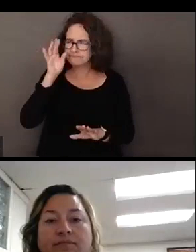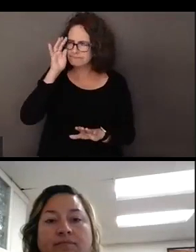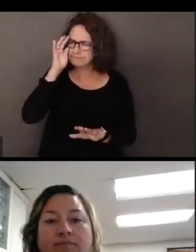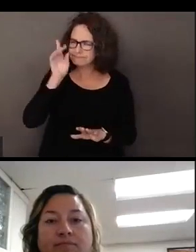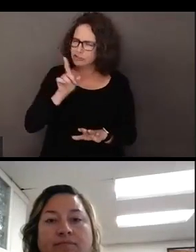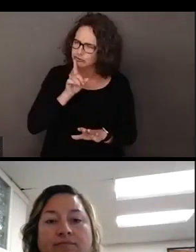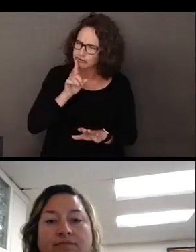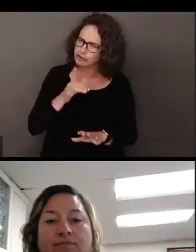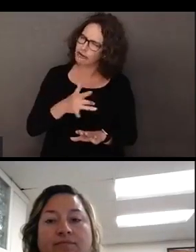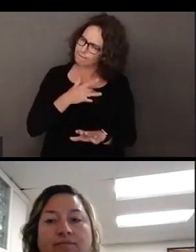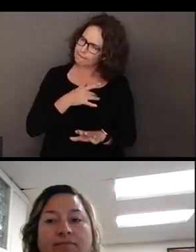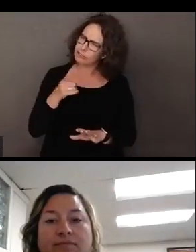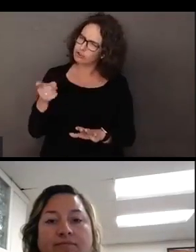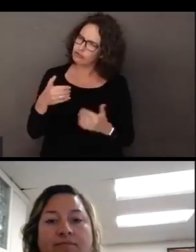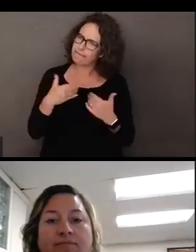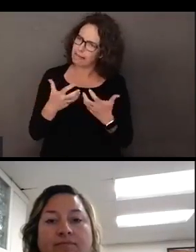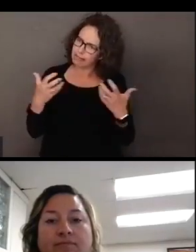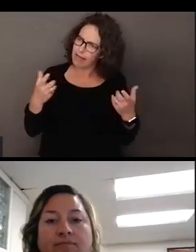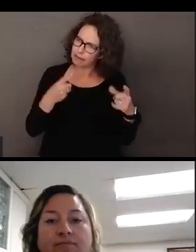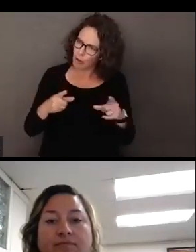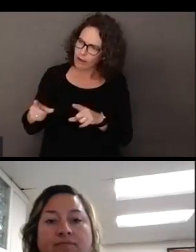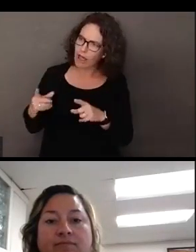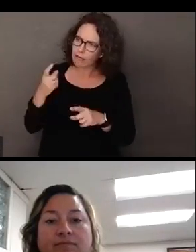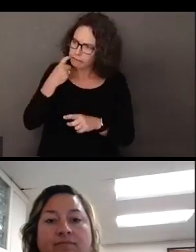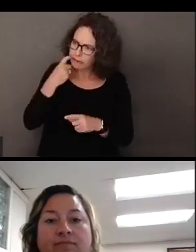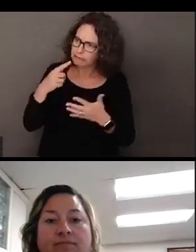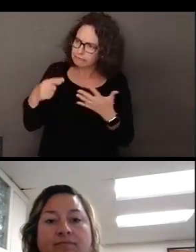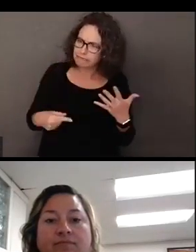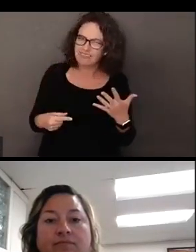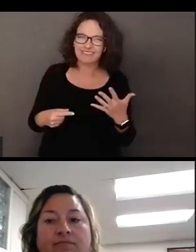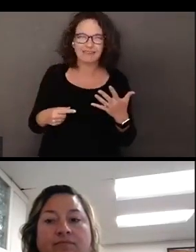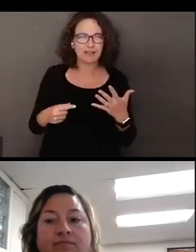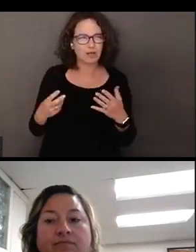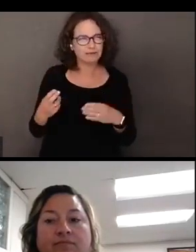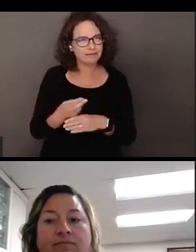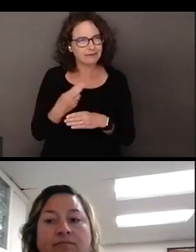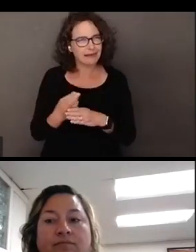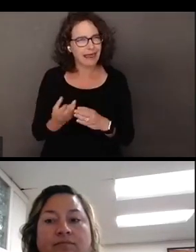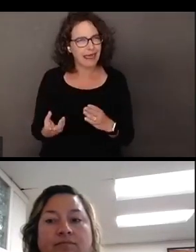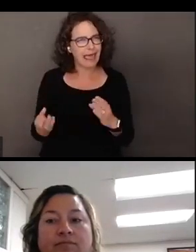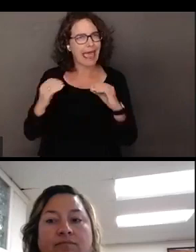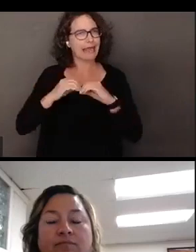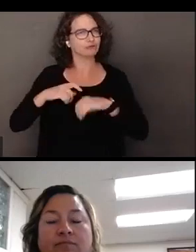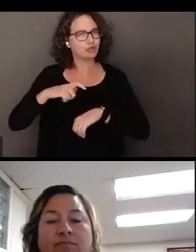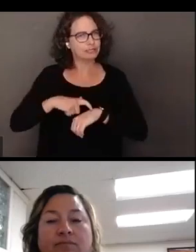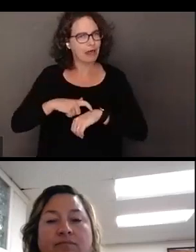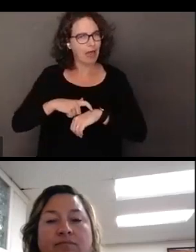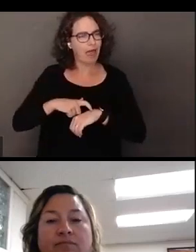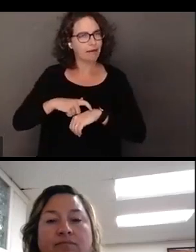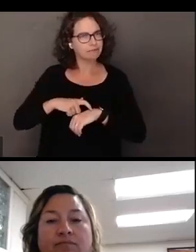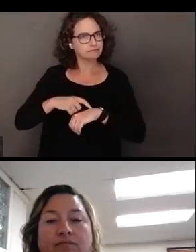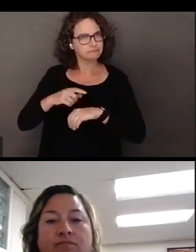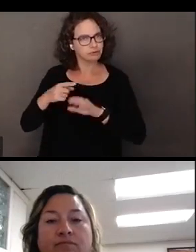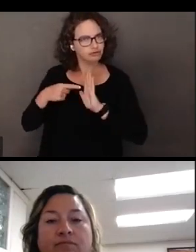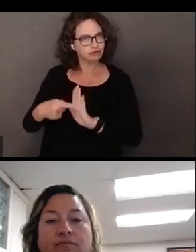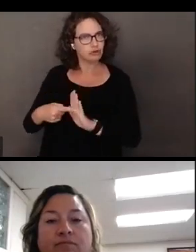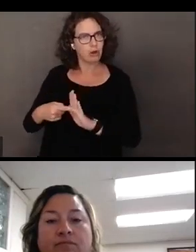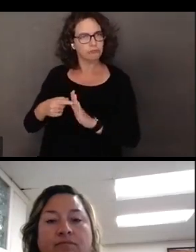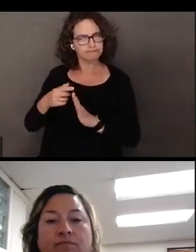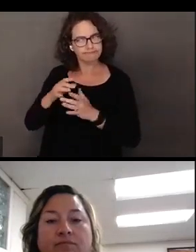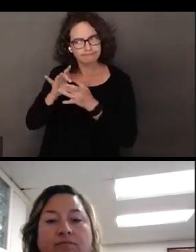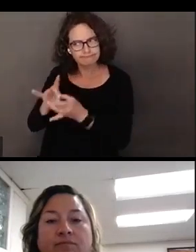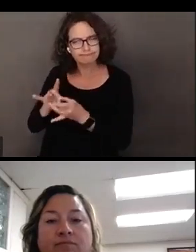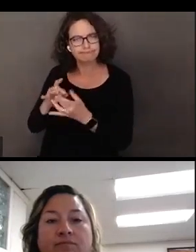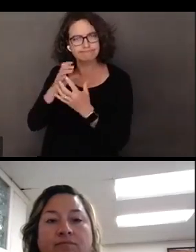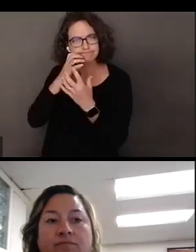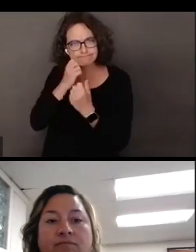you've had a lot on your plate lately. And so just taking that extra moment to make it clear that we are connected, that we care about people, I think that